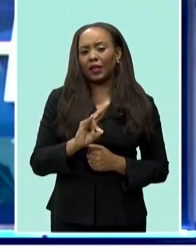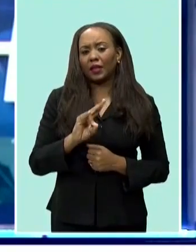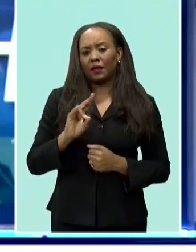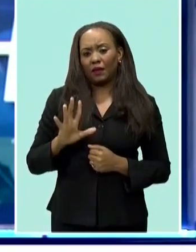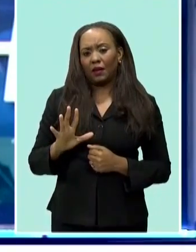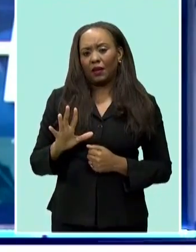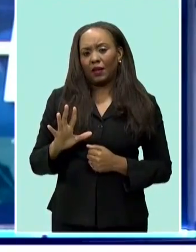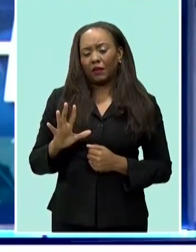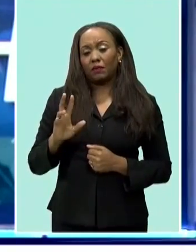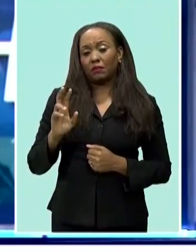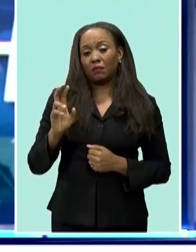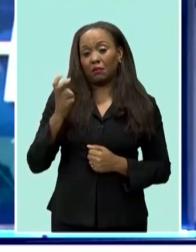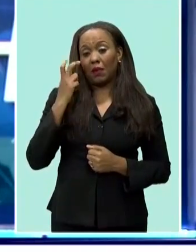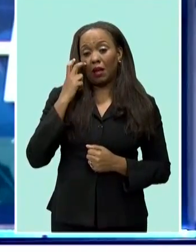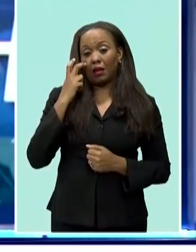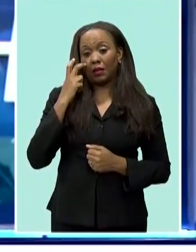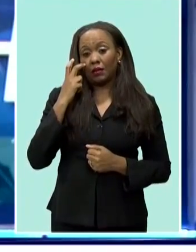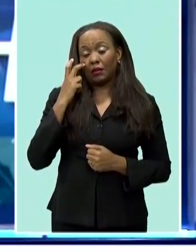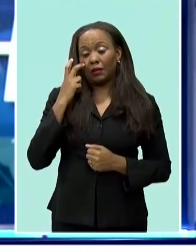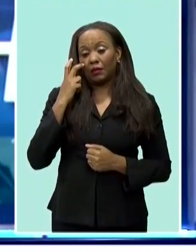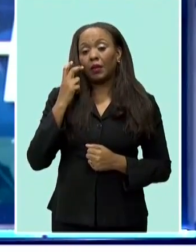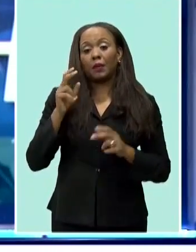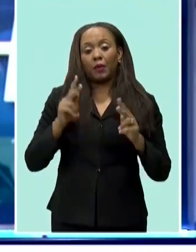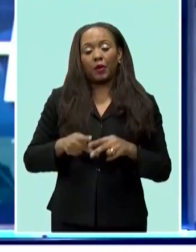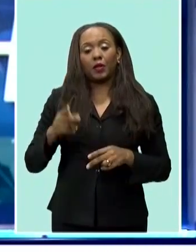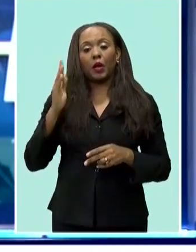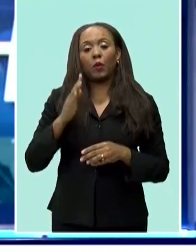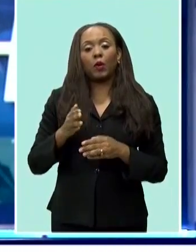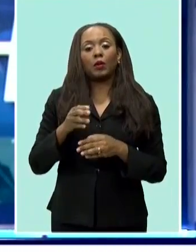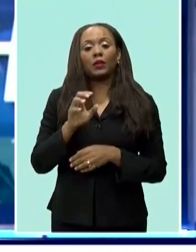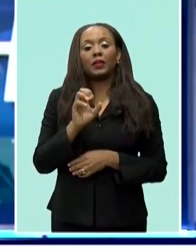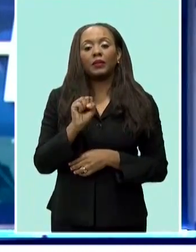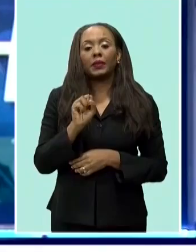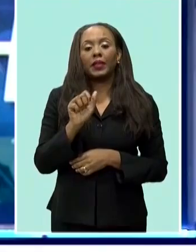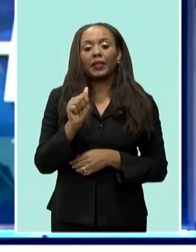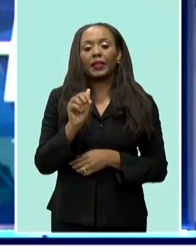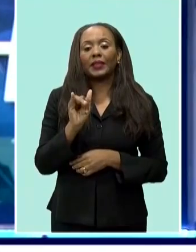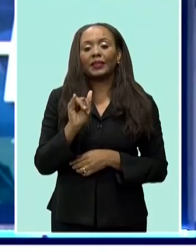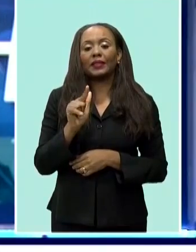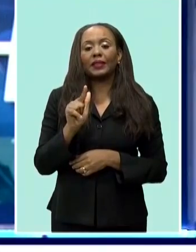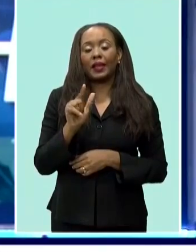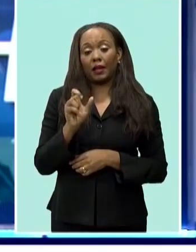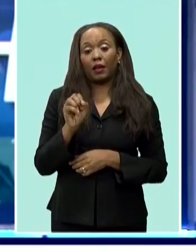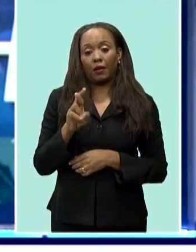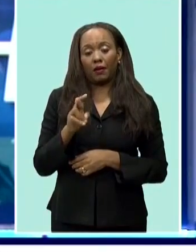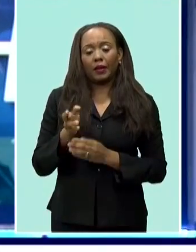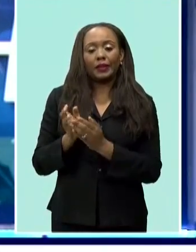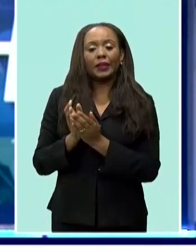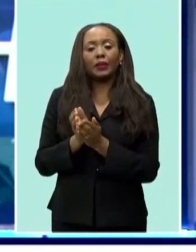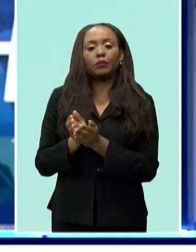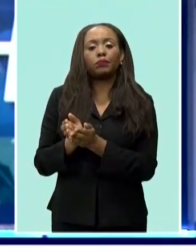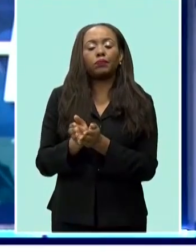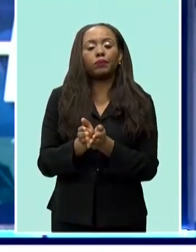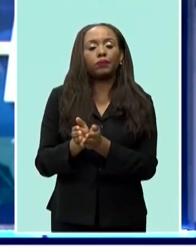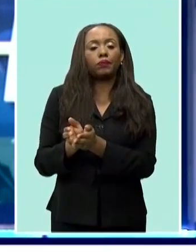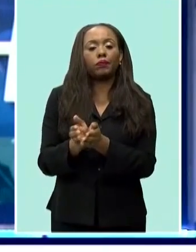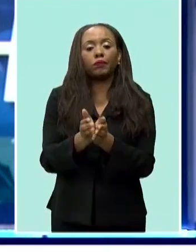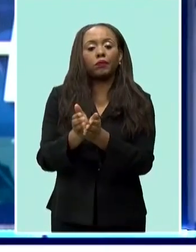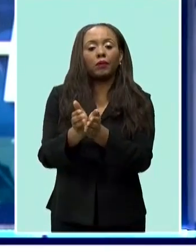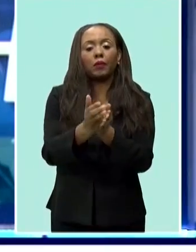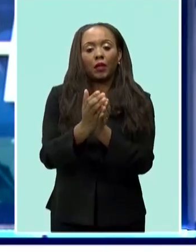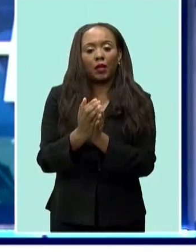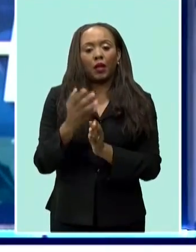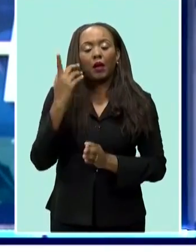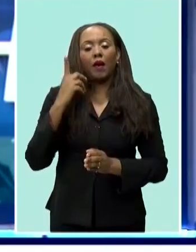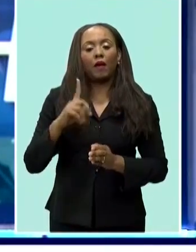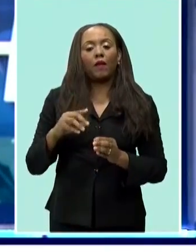champion sailor will sail solo around Barbados to raise funds for the Lions Eye Care Center at the Queen Elizabeth Hospital. He's